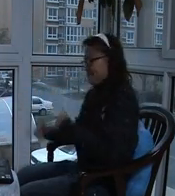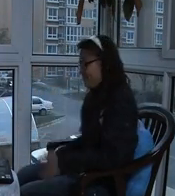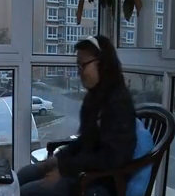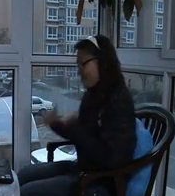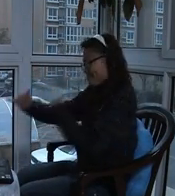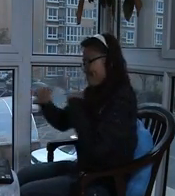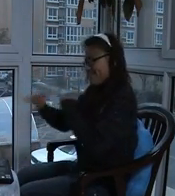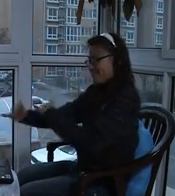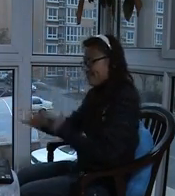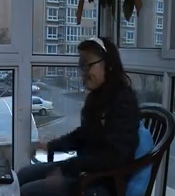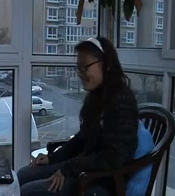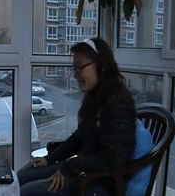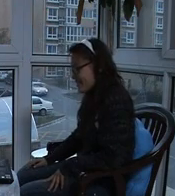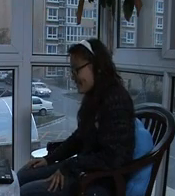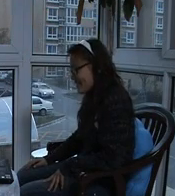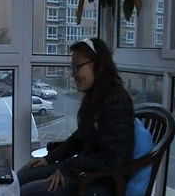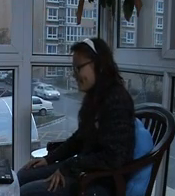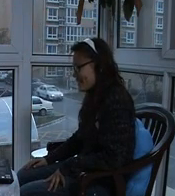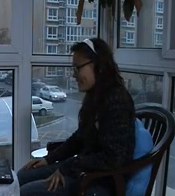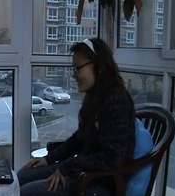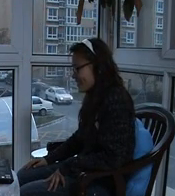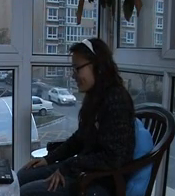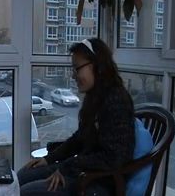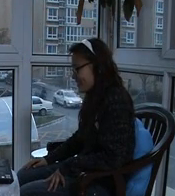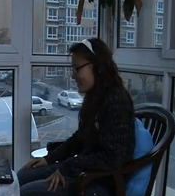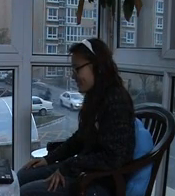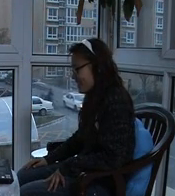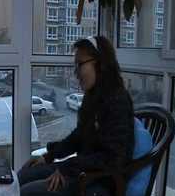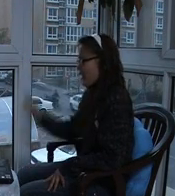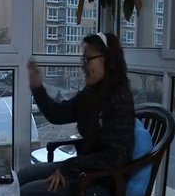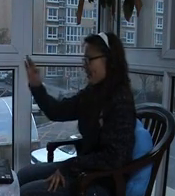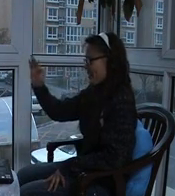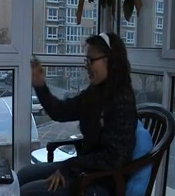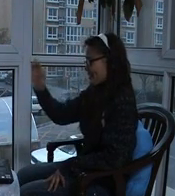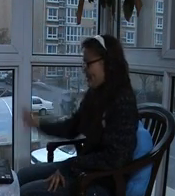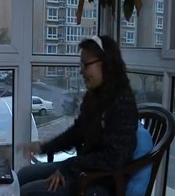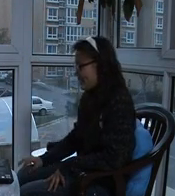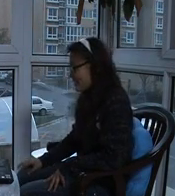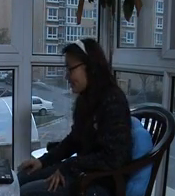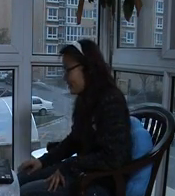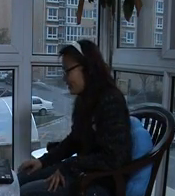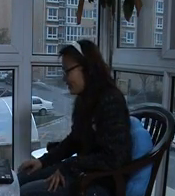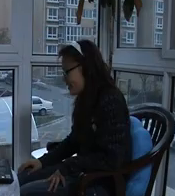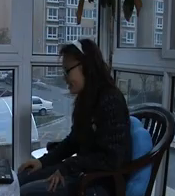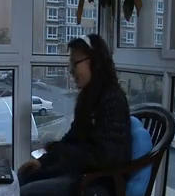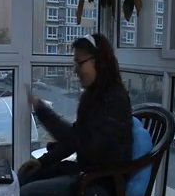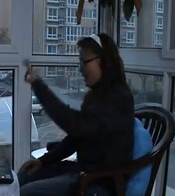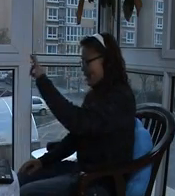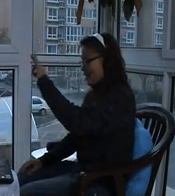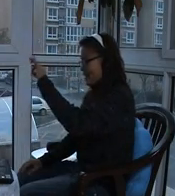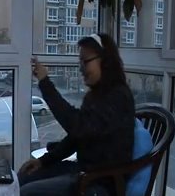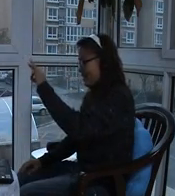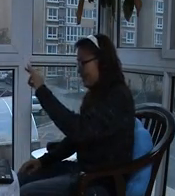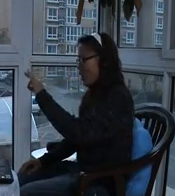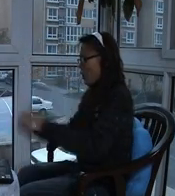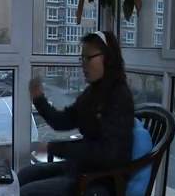During this evaluation, participants were asked to visit the Beijing Paralympics Games website and subsequently complete